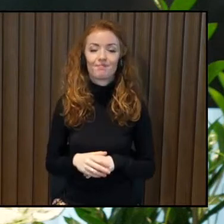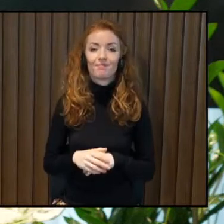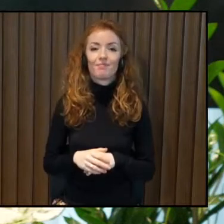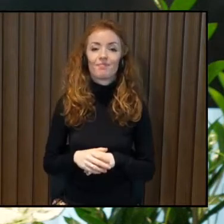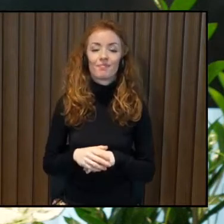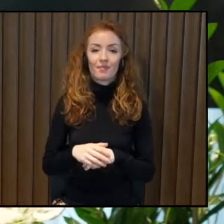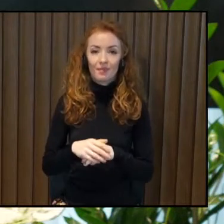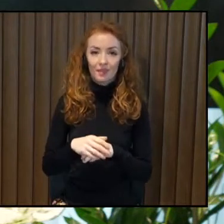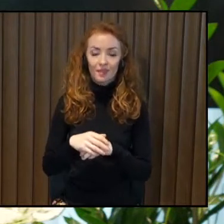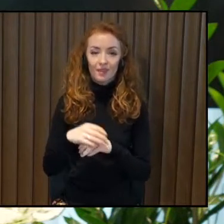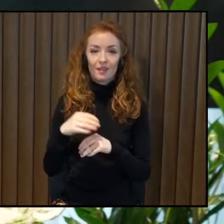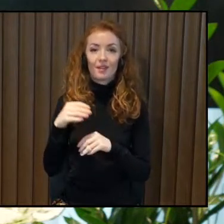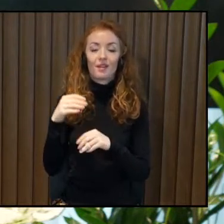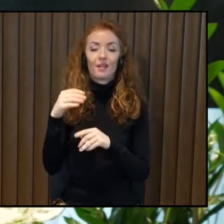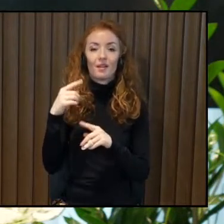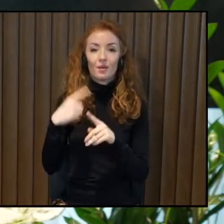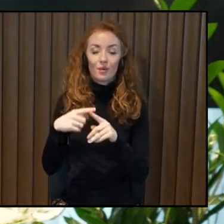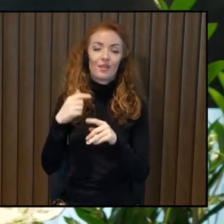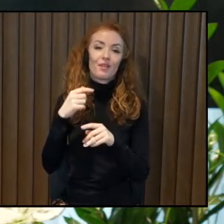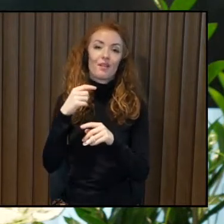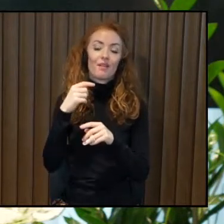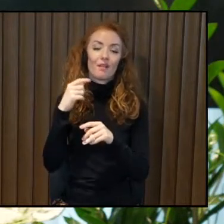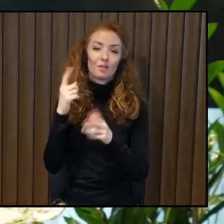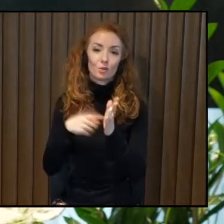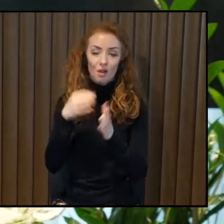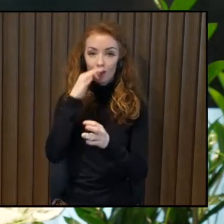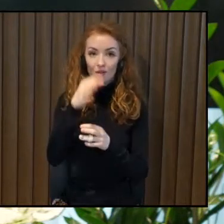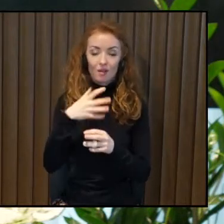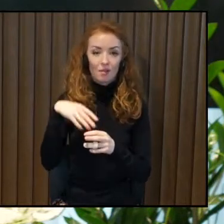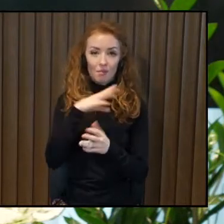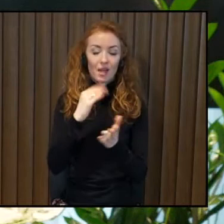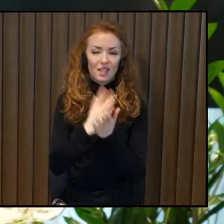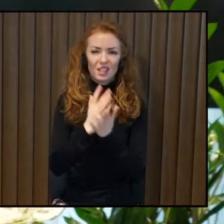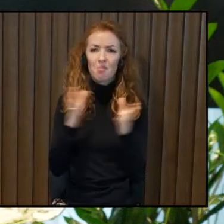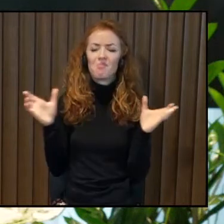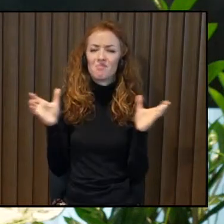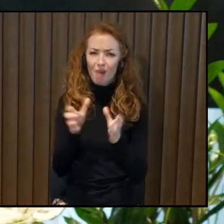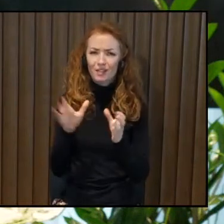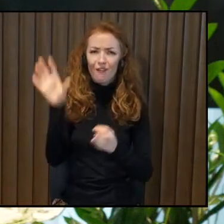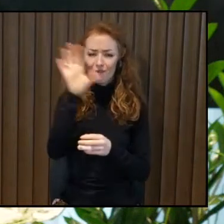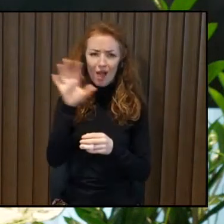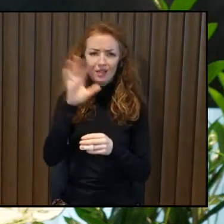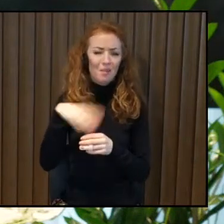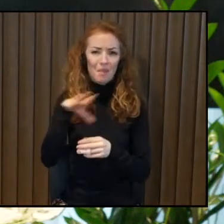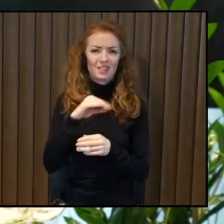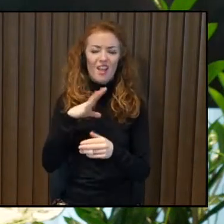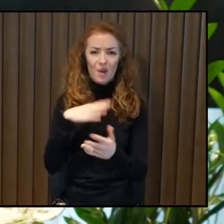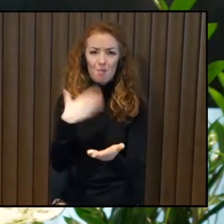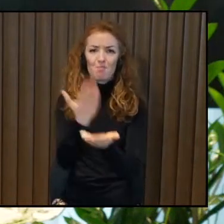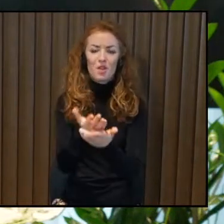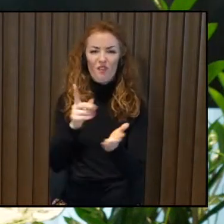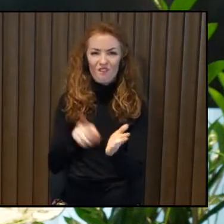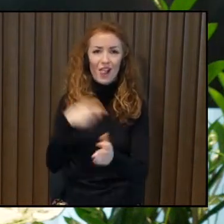It's more than maybe few. We are a small country, rather. We cannot provide you 3,000 more followers like in 1